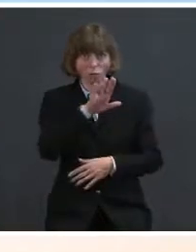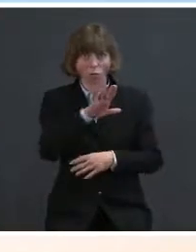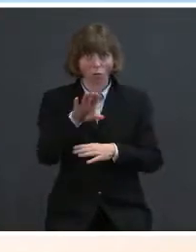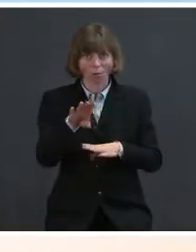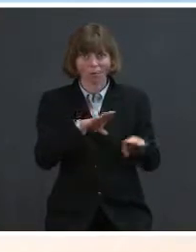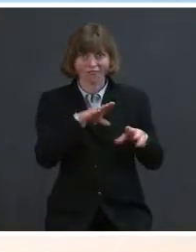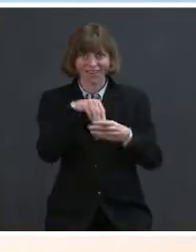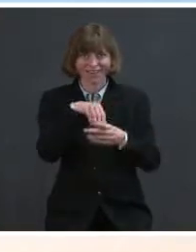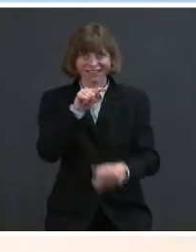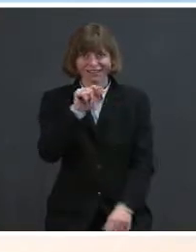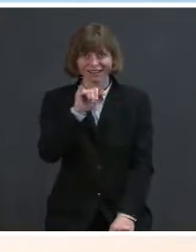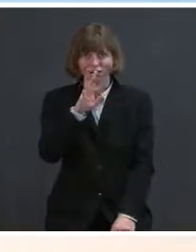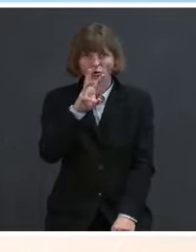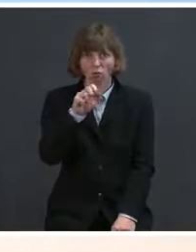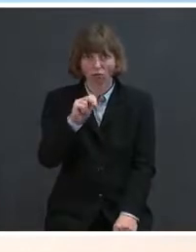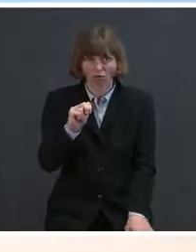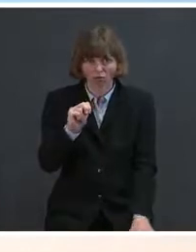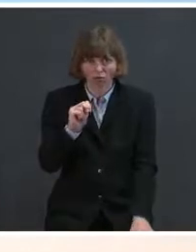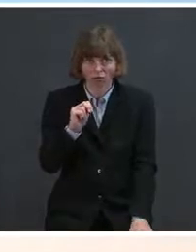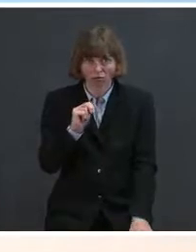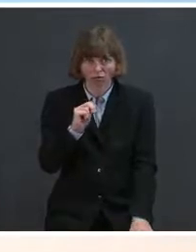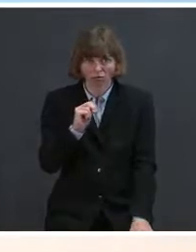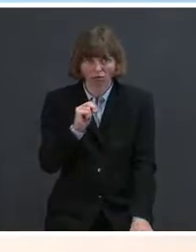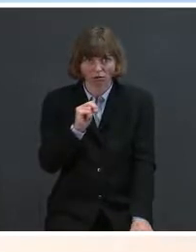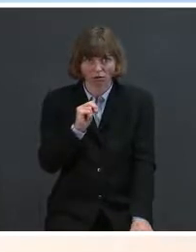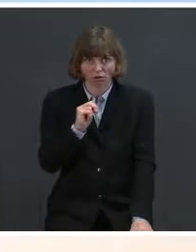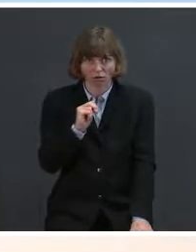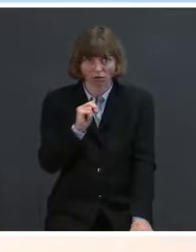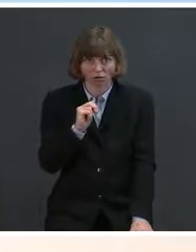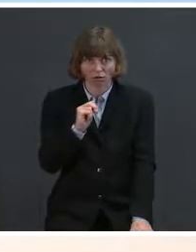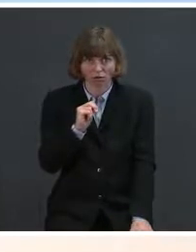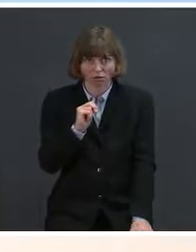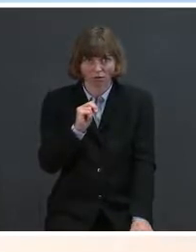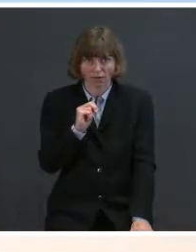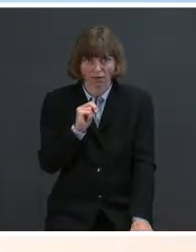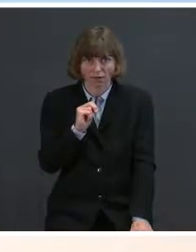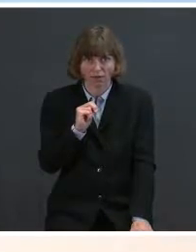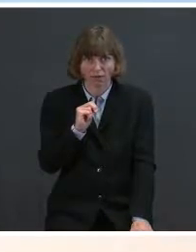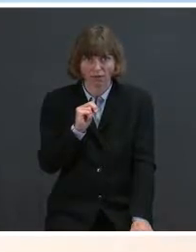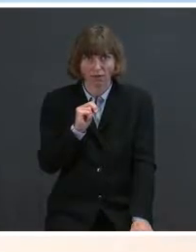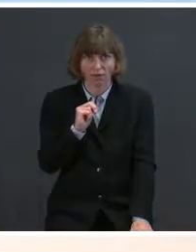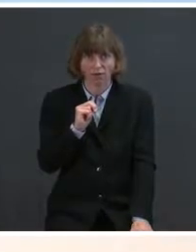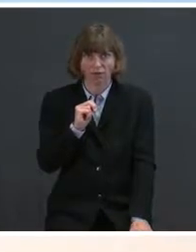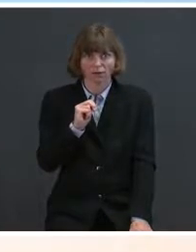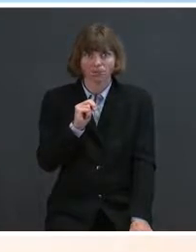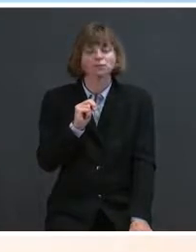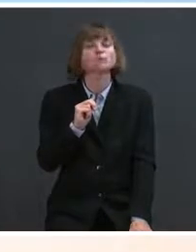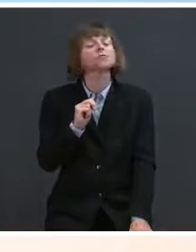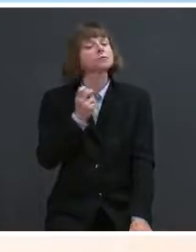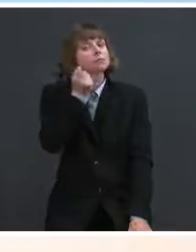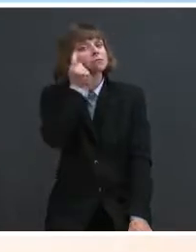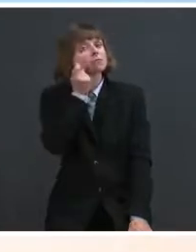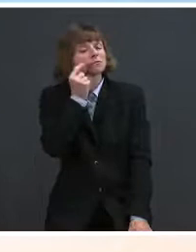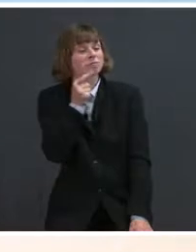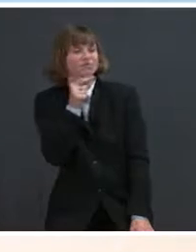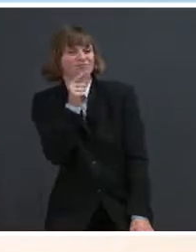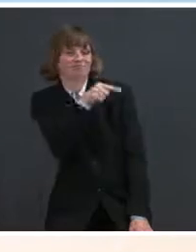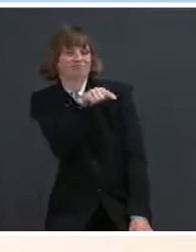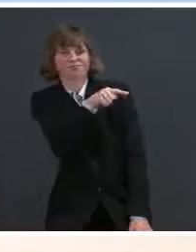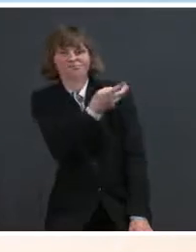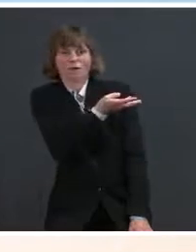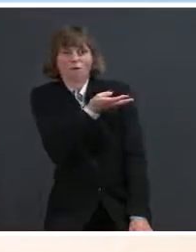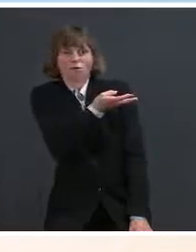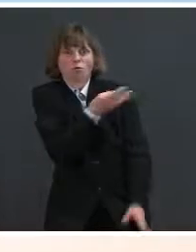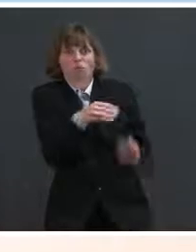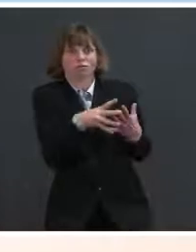status come up in your discussions this morning? So the way that we look at this is that the Quad is not a military alliance. It's not a